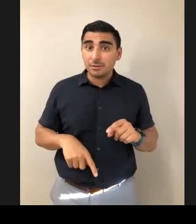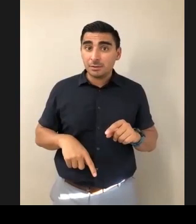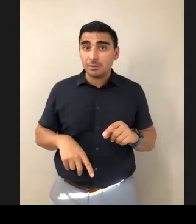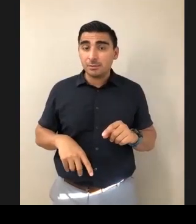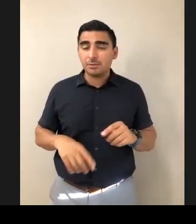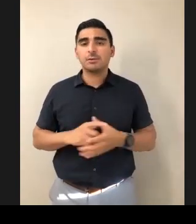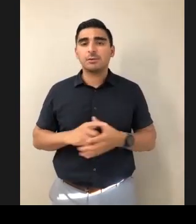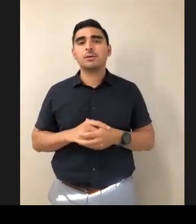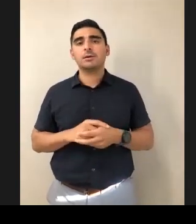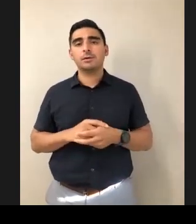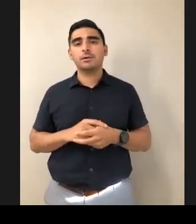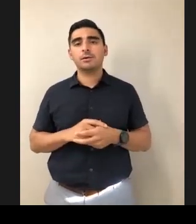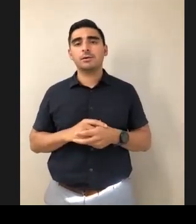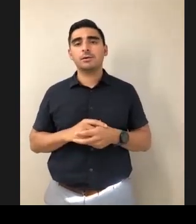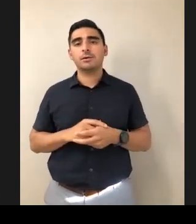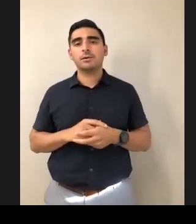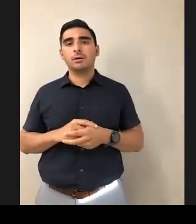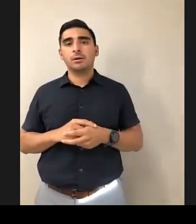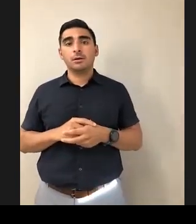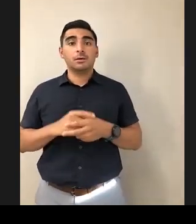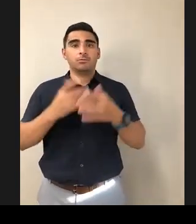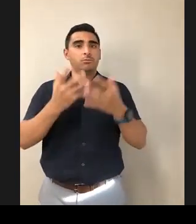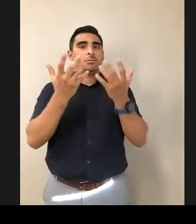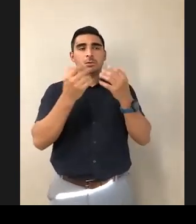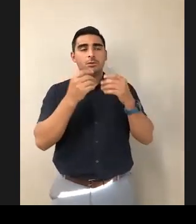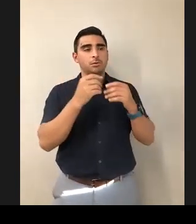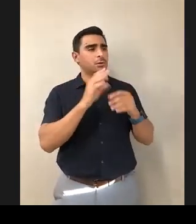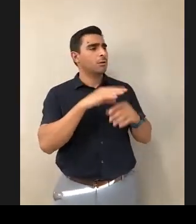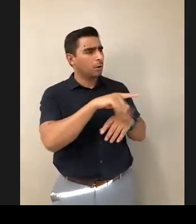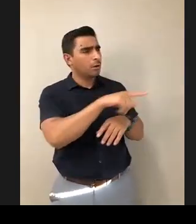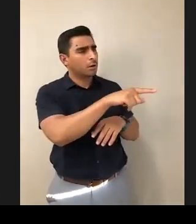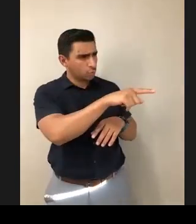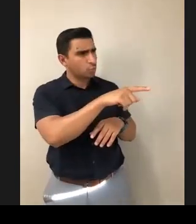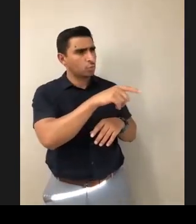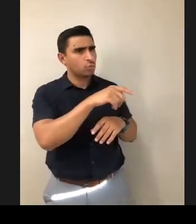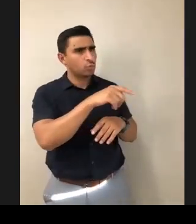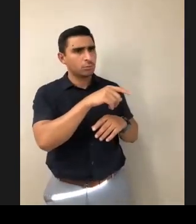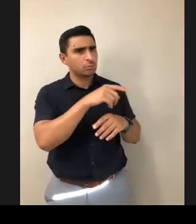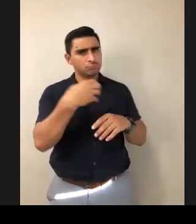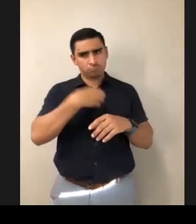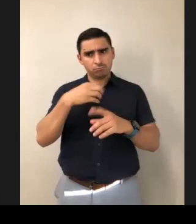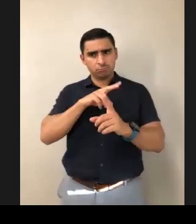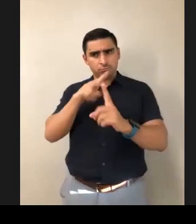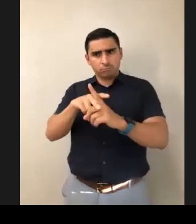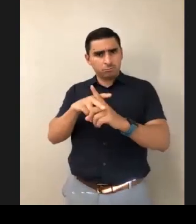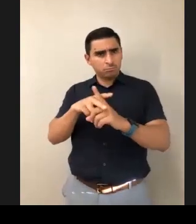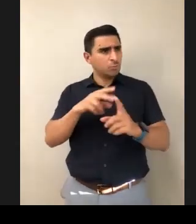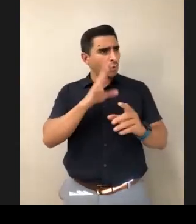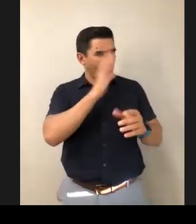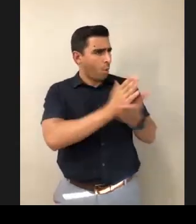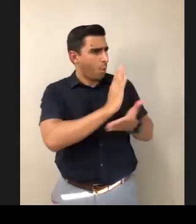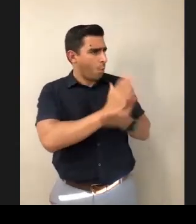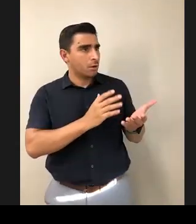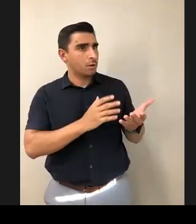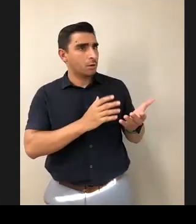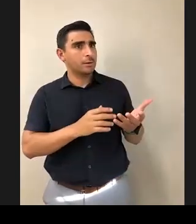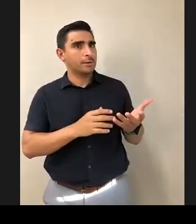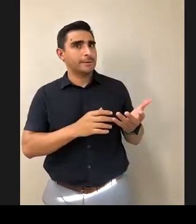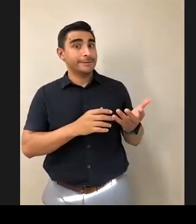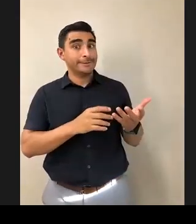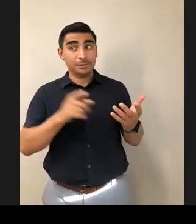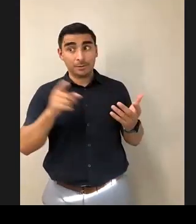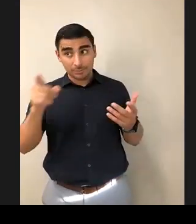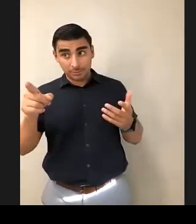for someone to say, make a complaint, you'll be okay. There won't be retaliation, or the officer won't arrest you for